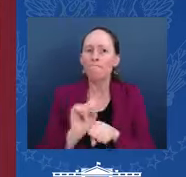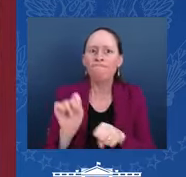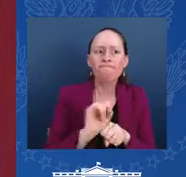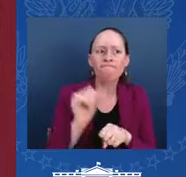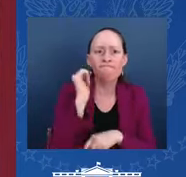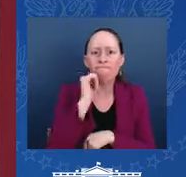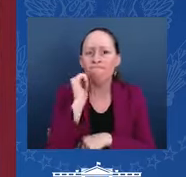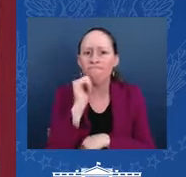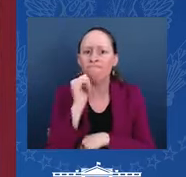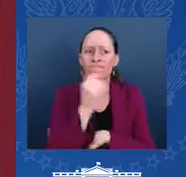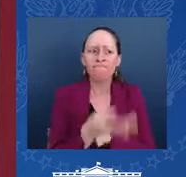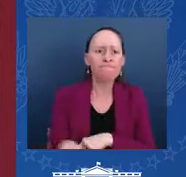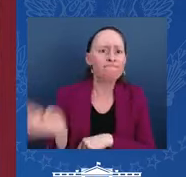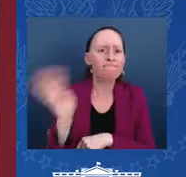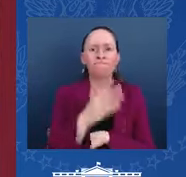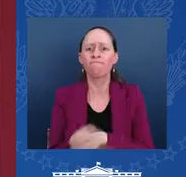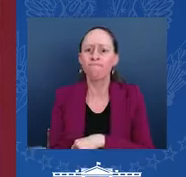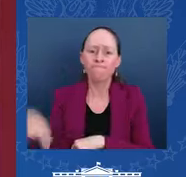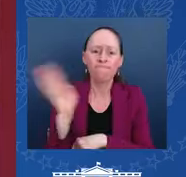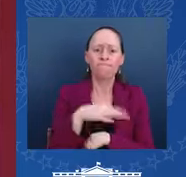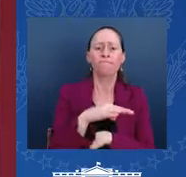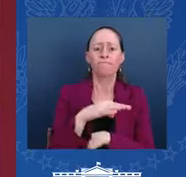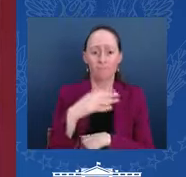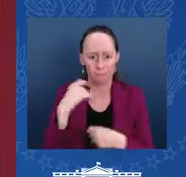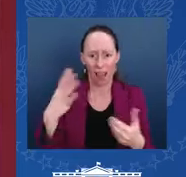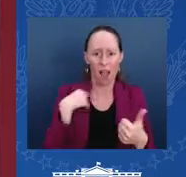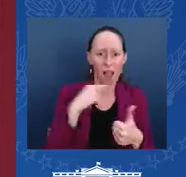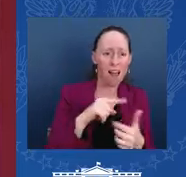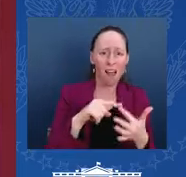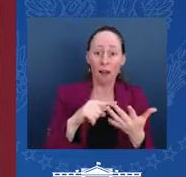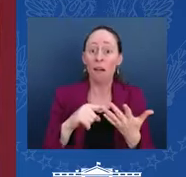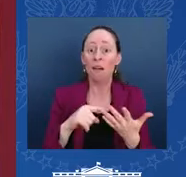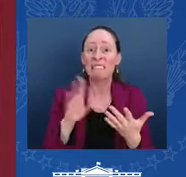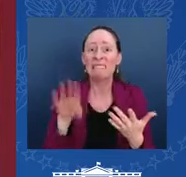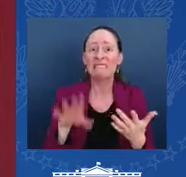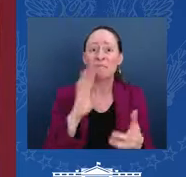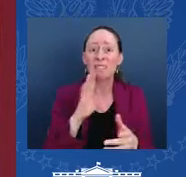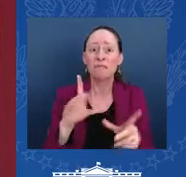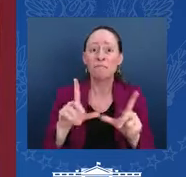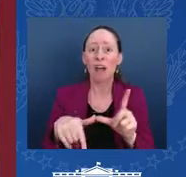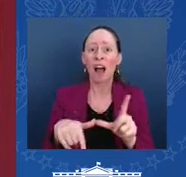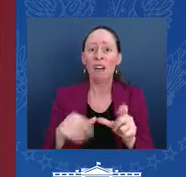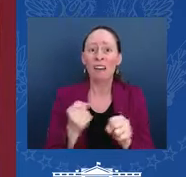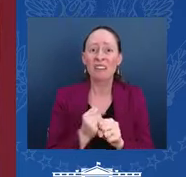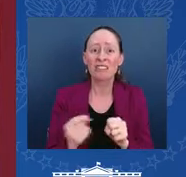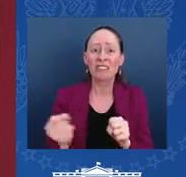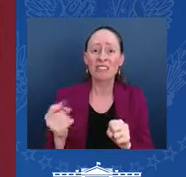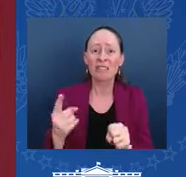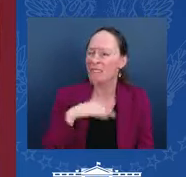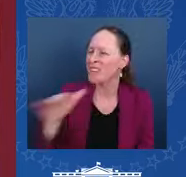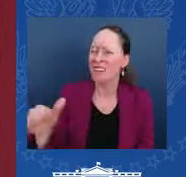though. And I'm calling on Congress to make the expanded health care tax credits permanent.